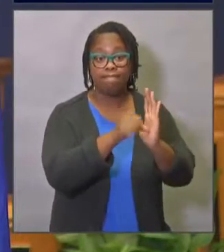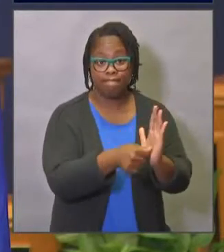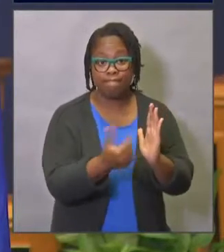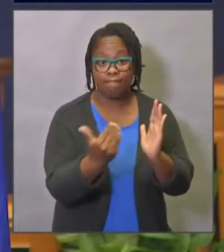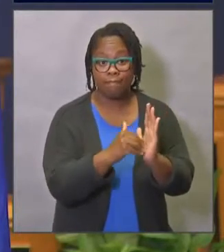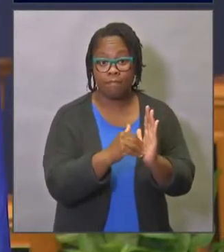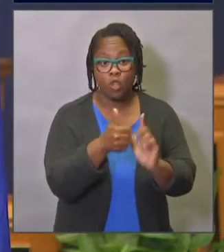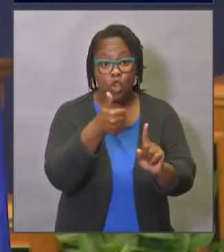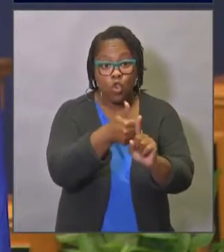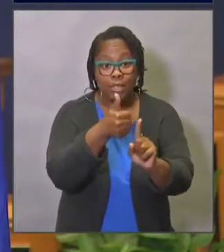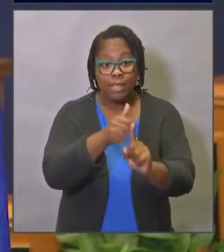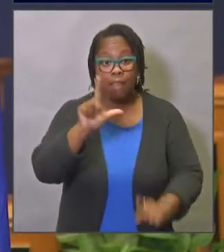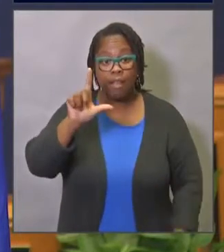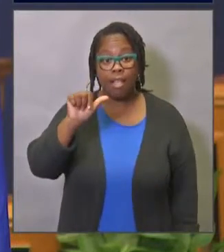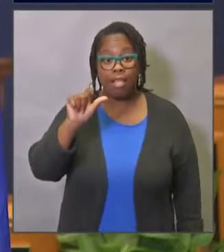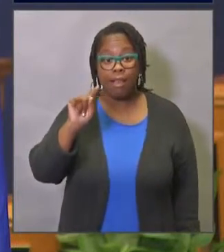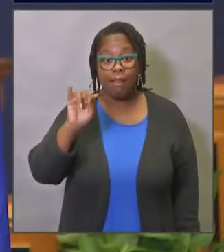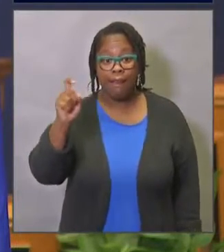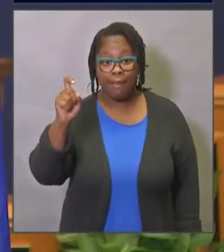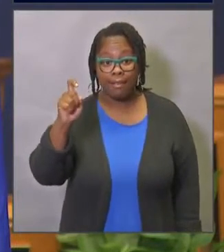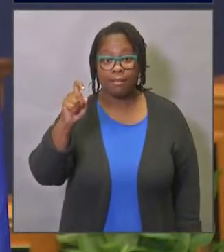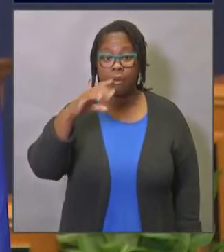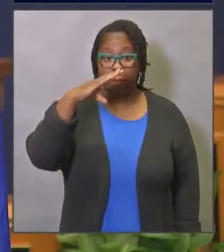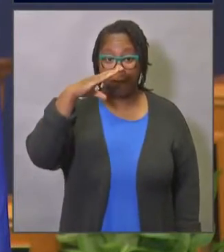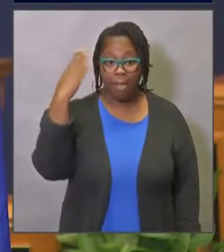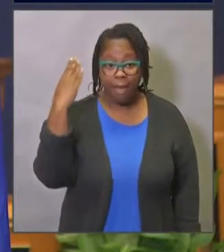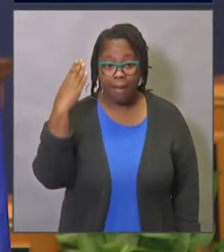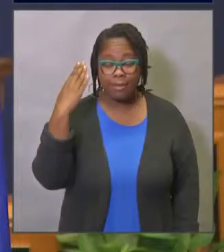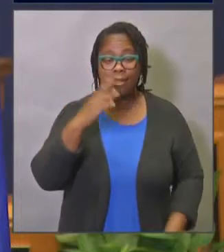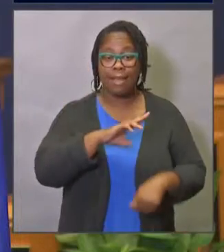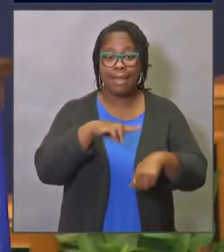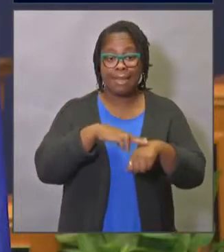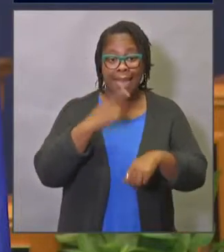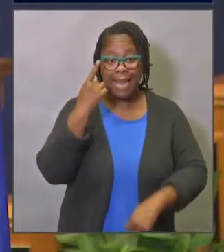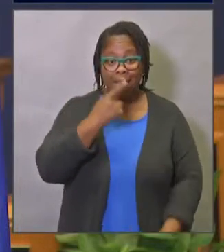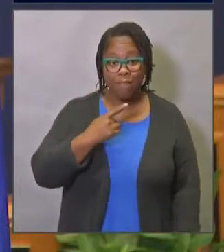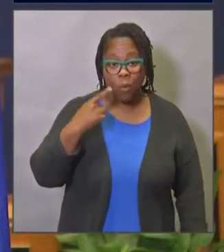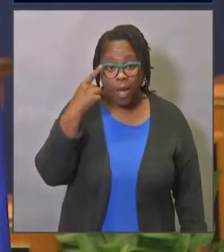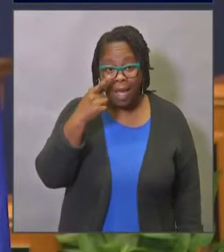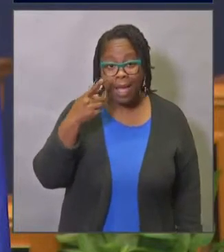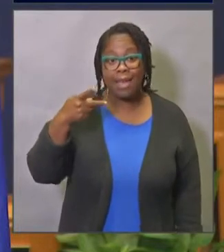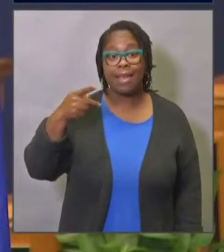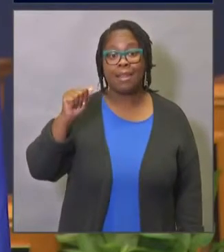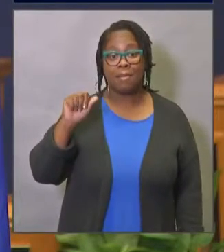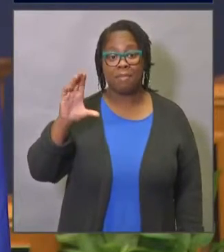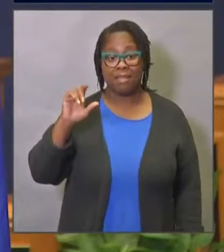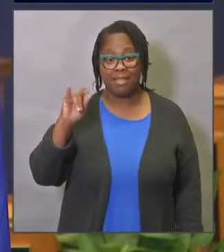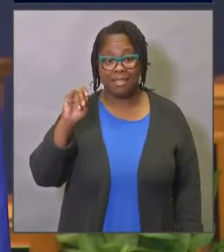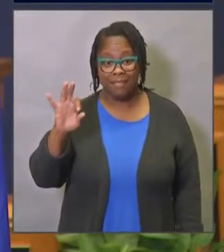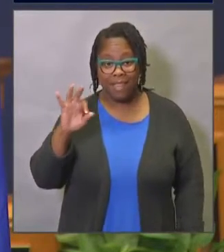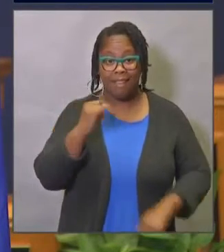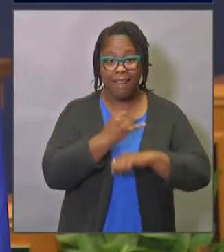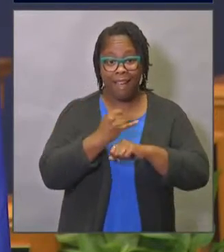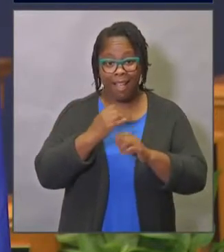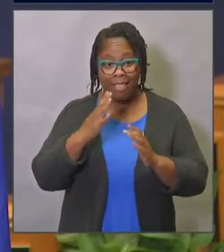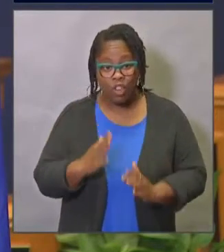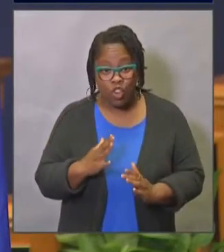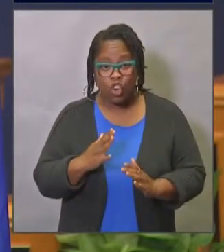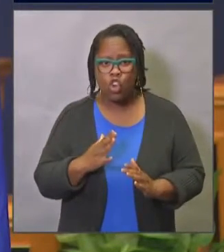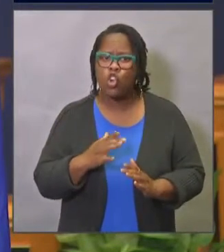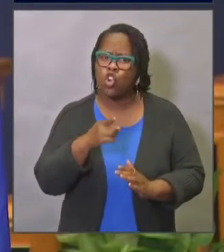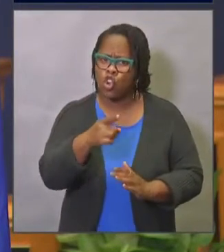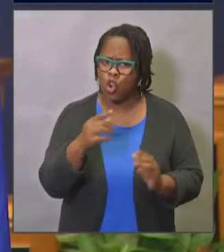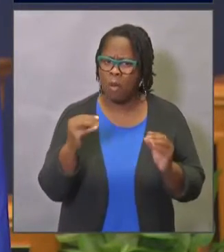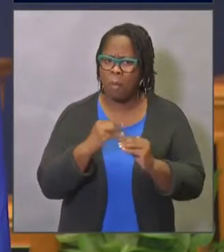Latinx, Black, or Native Hawaiian, Pacific Islander, you are more likely to be infected with COVID-19 and be